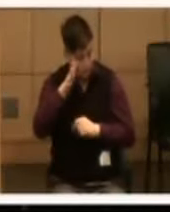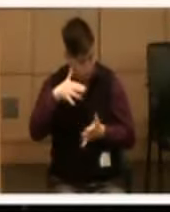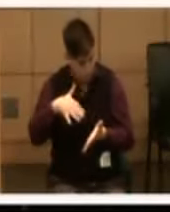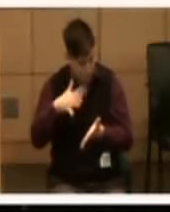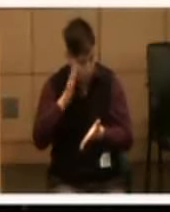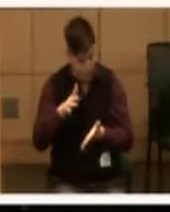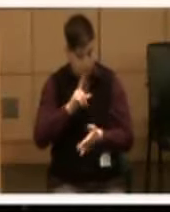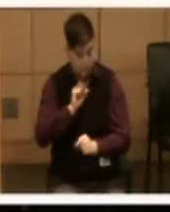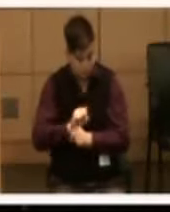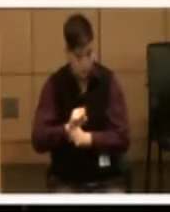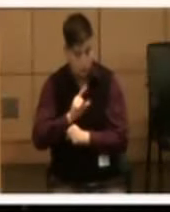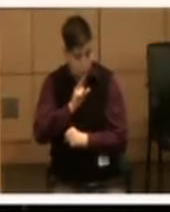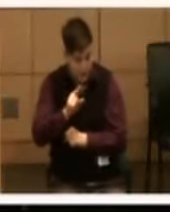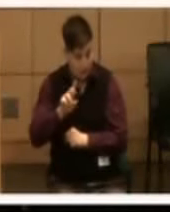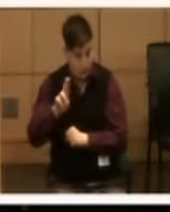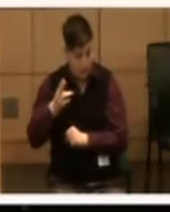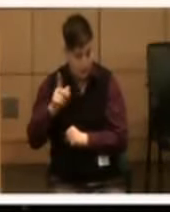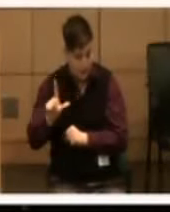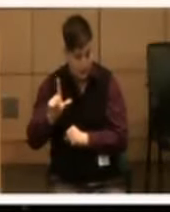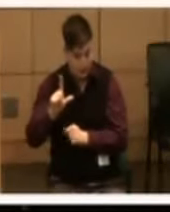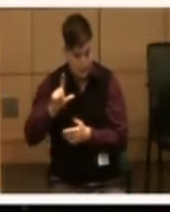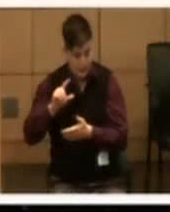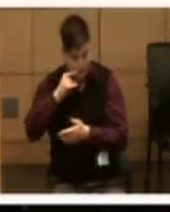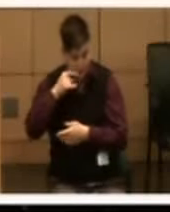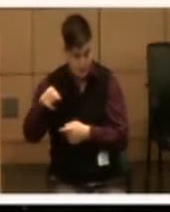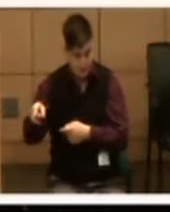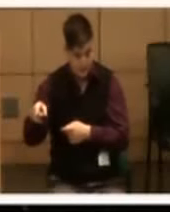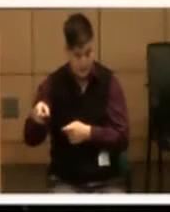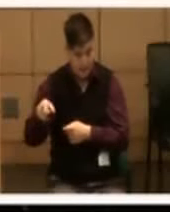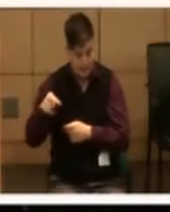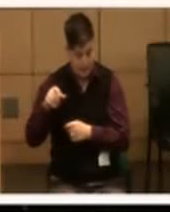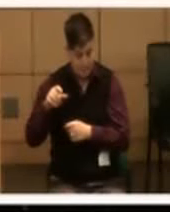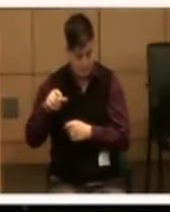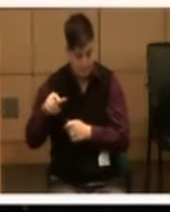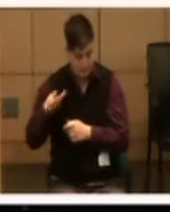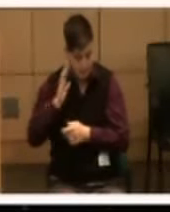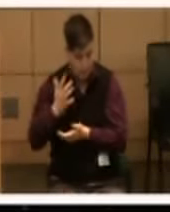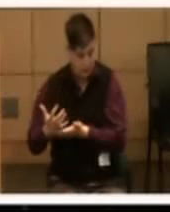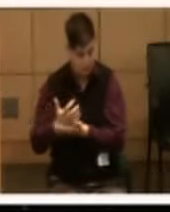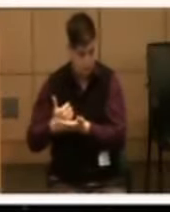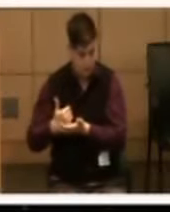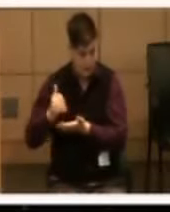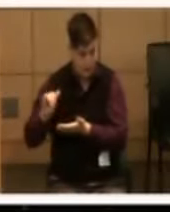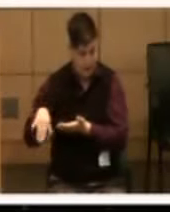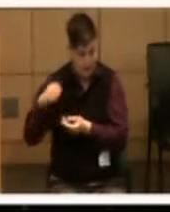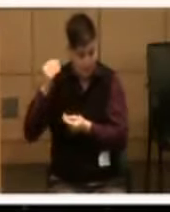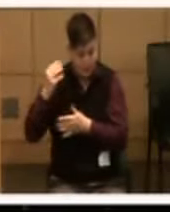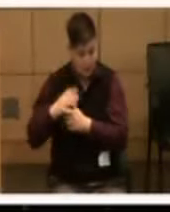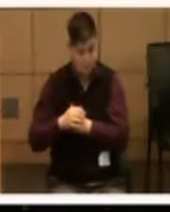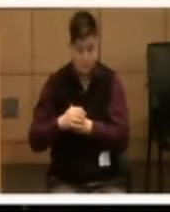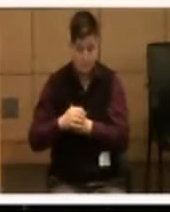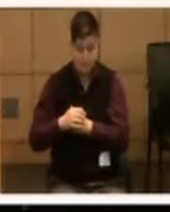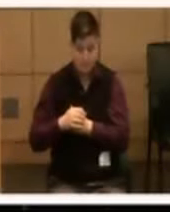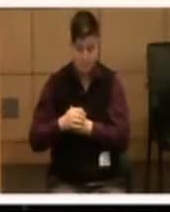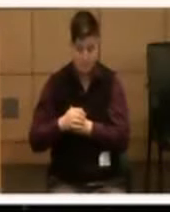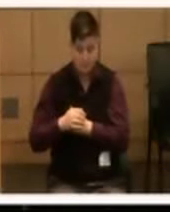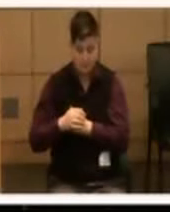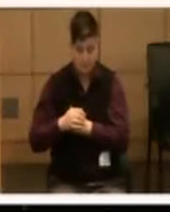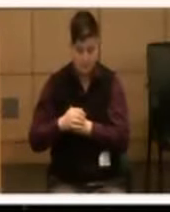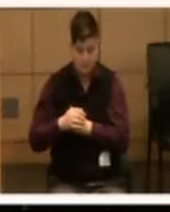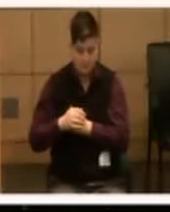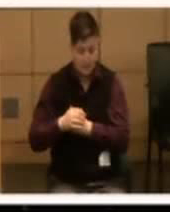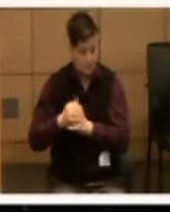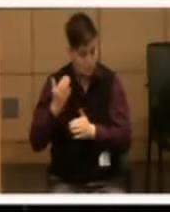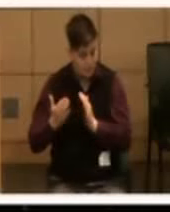the differences and will capture the children who have the actual hearing loss so that there may be a subtle